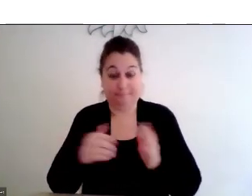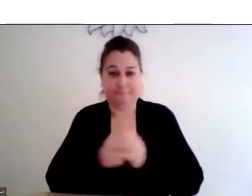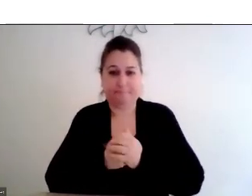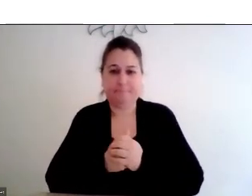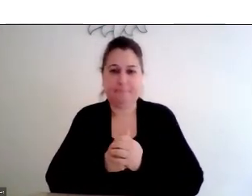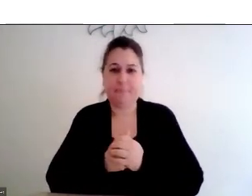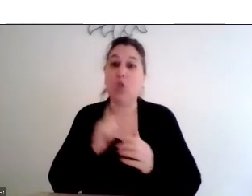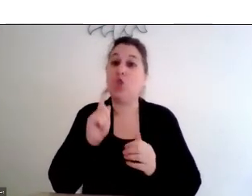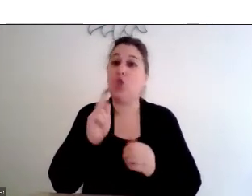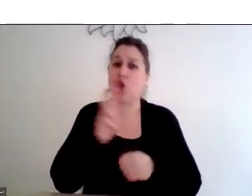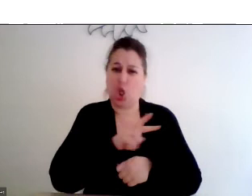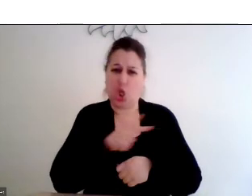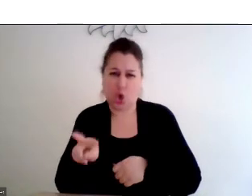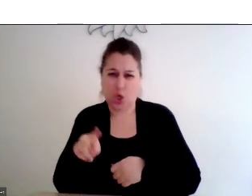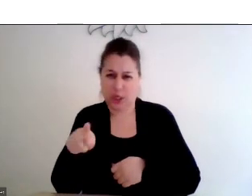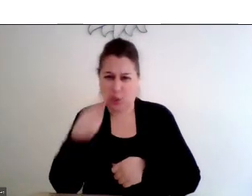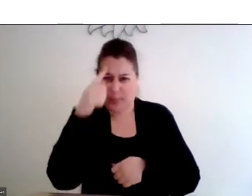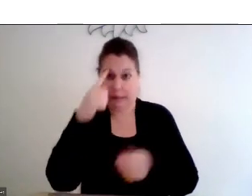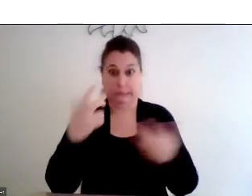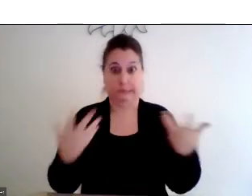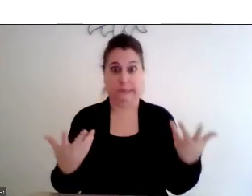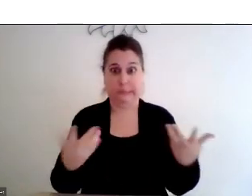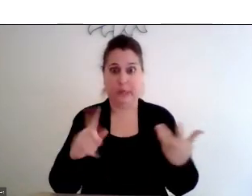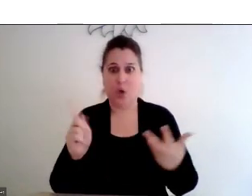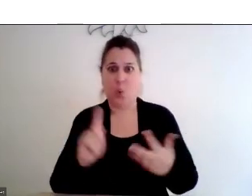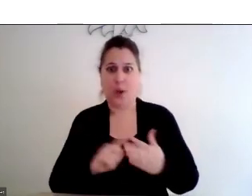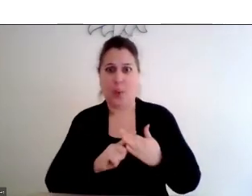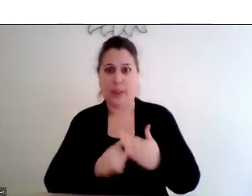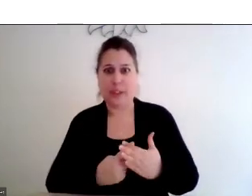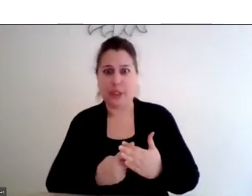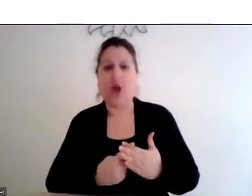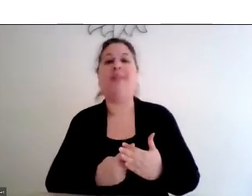solve first? That is what this lesson is all about.